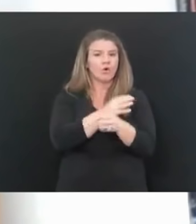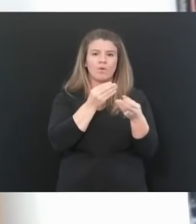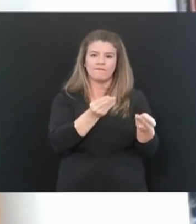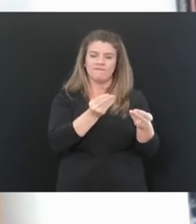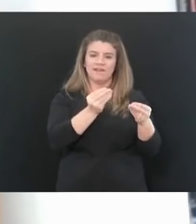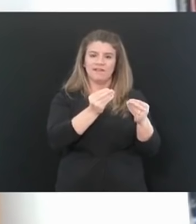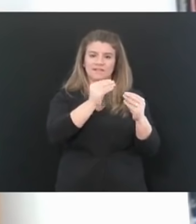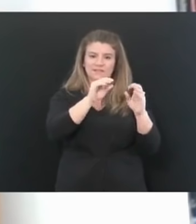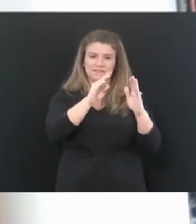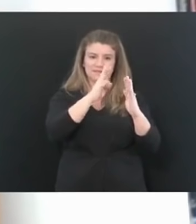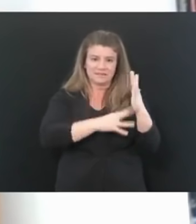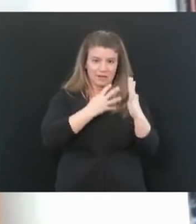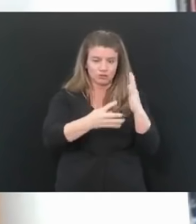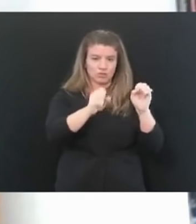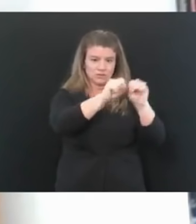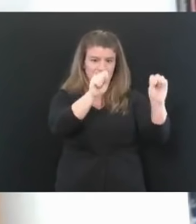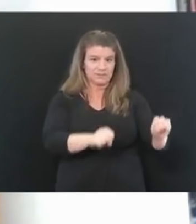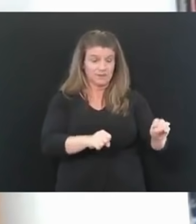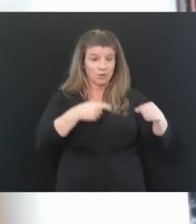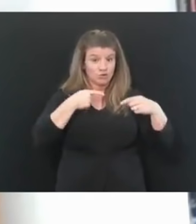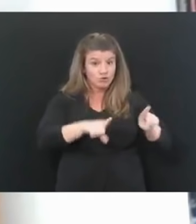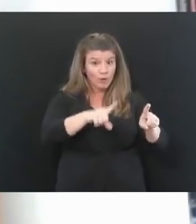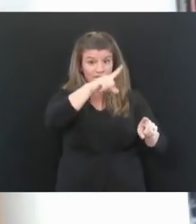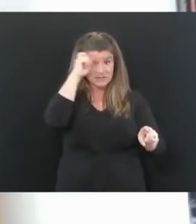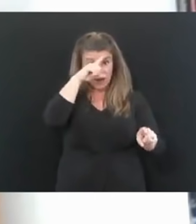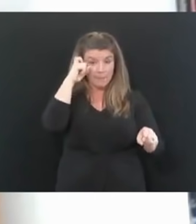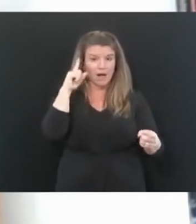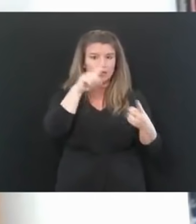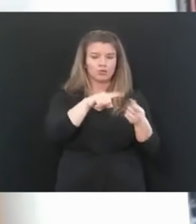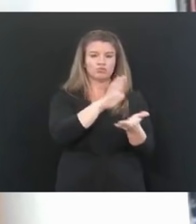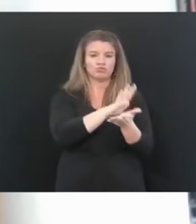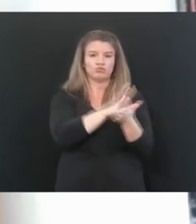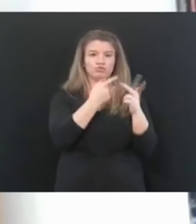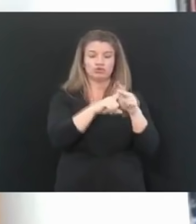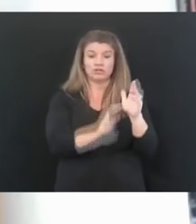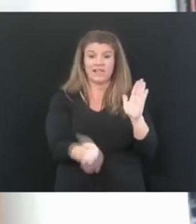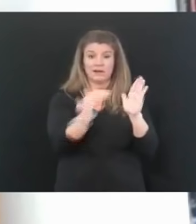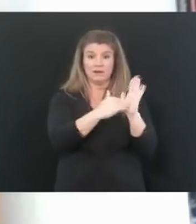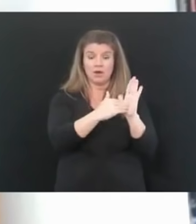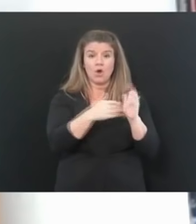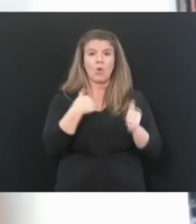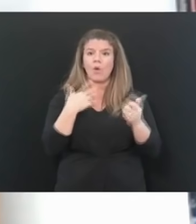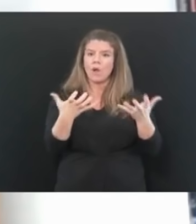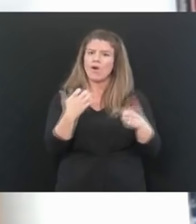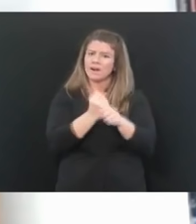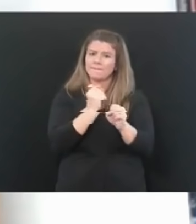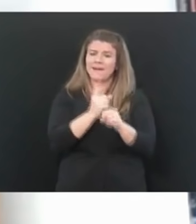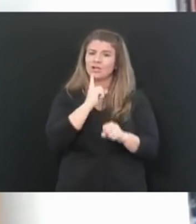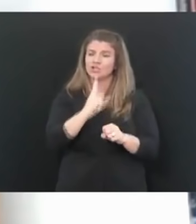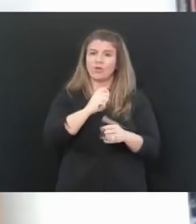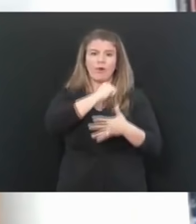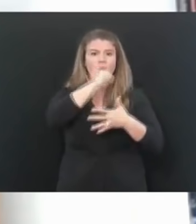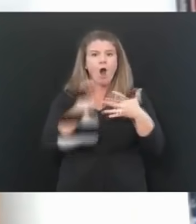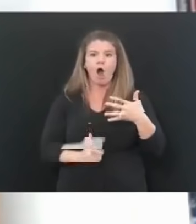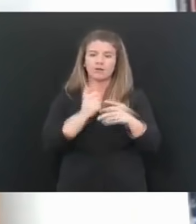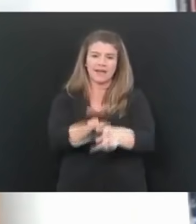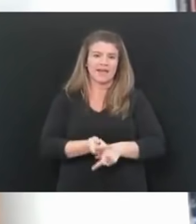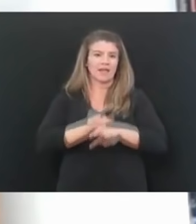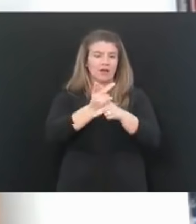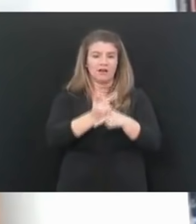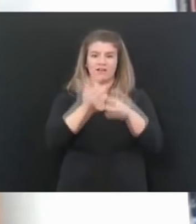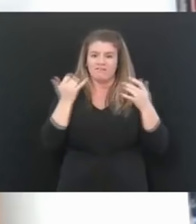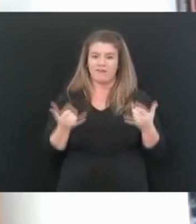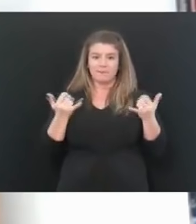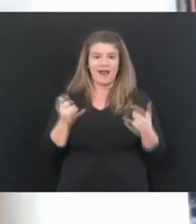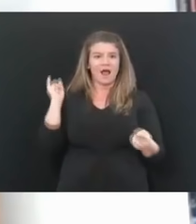system through the entire summer until school starts again. We want to make sure that all of our children are taken care of from now